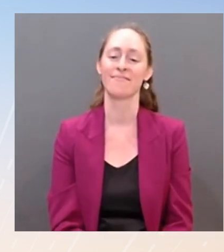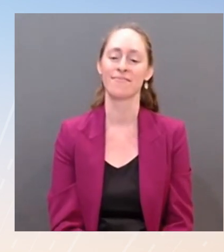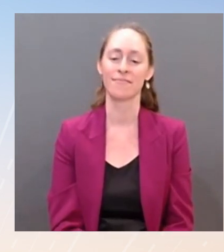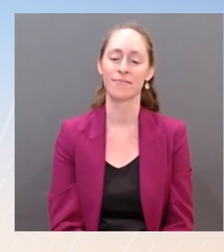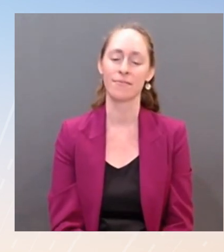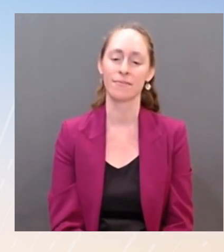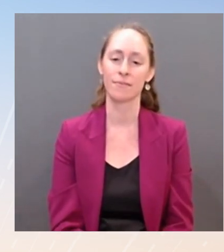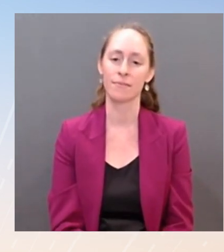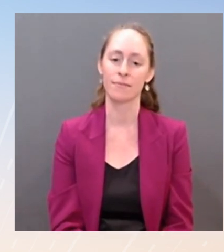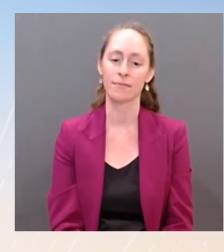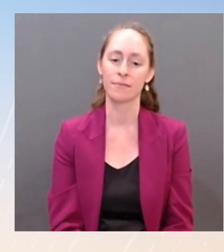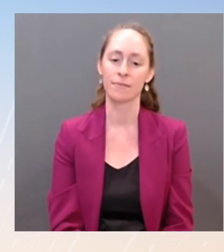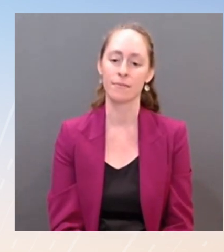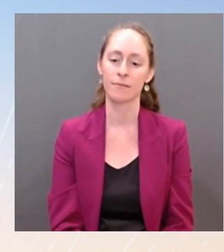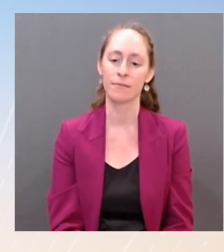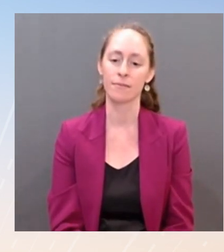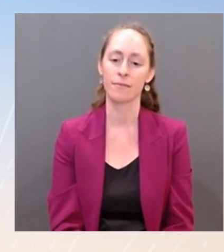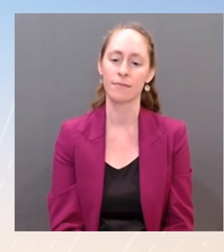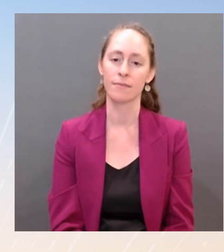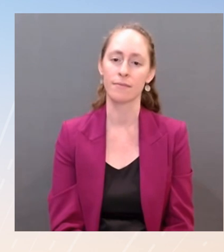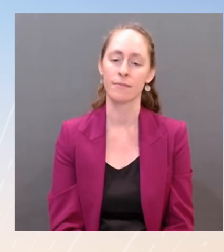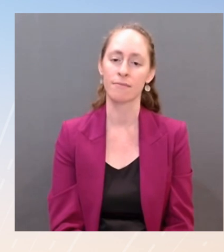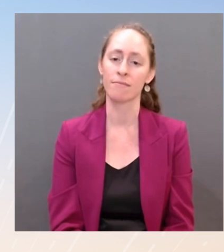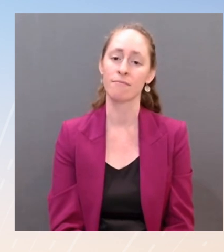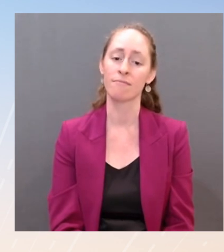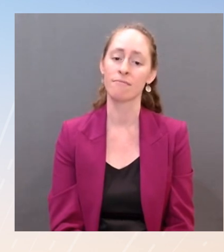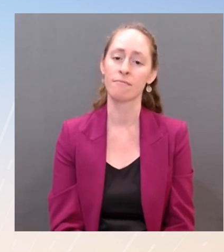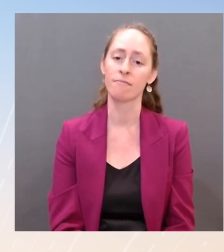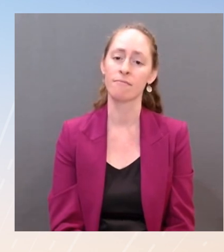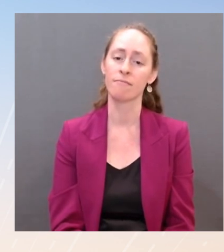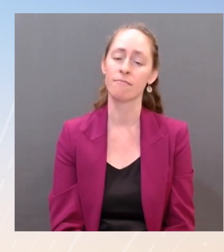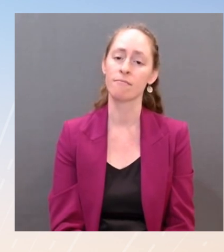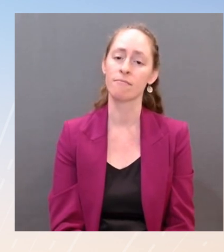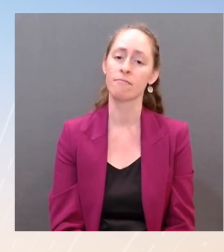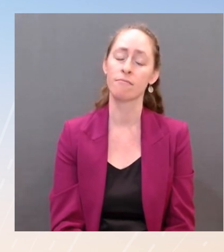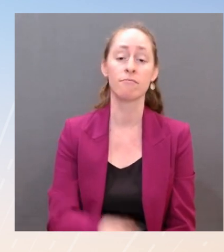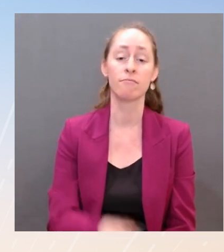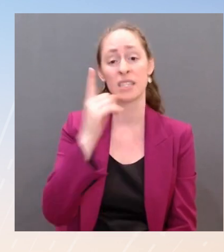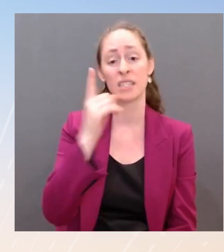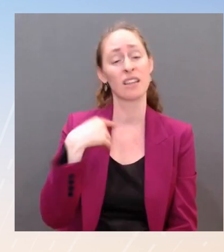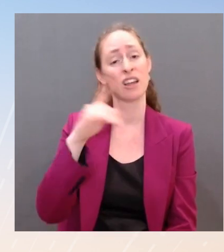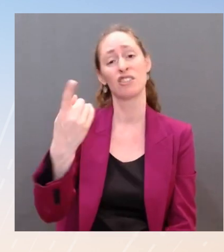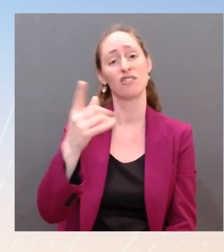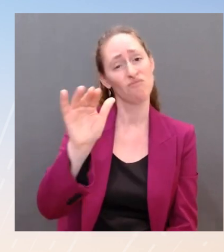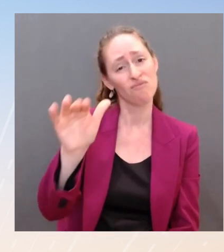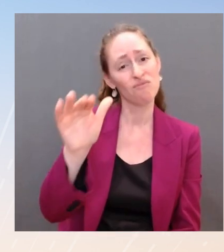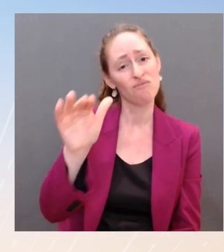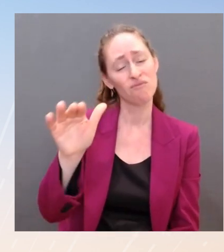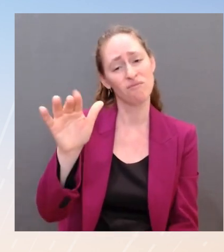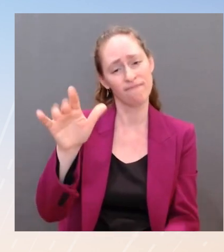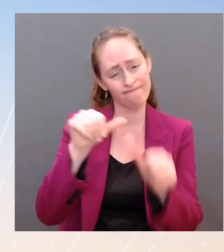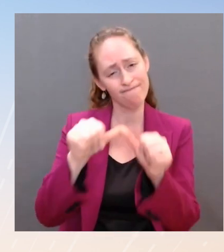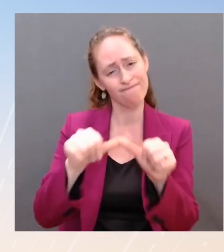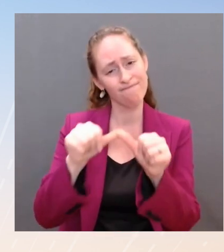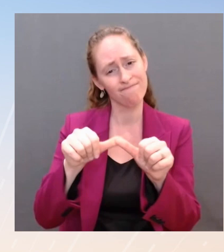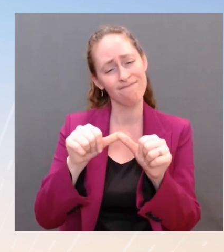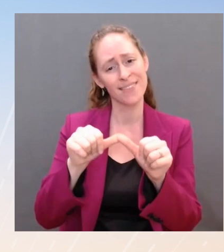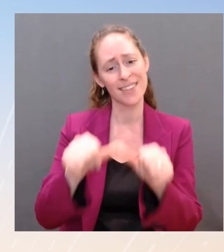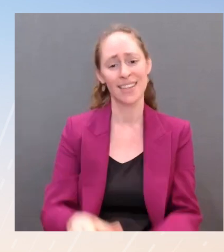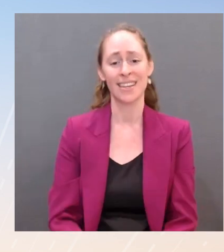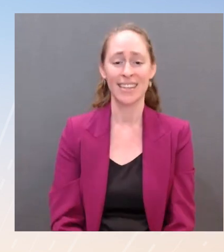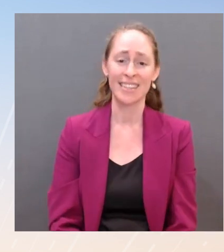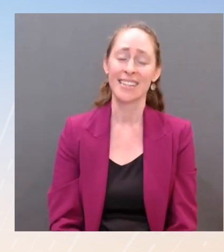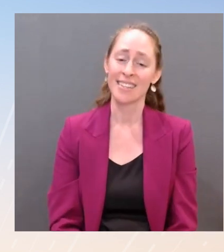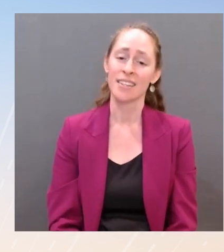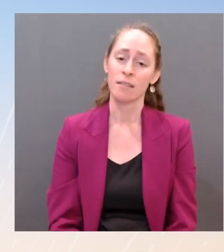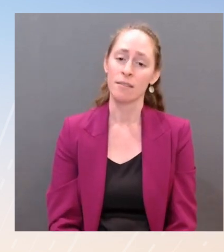I really hope to tell everyone to stay strong. I guess it's easier said than done, but, you know, really just got to put yourself out there. I hope to,